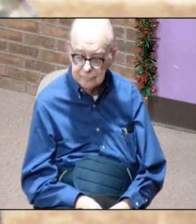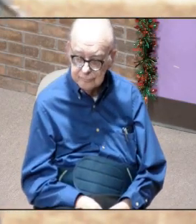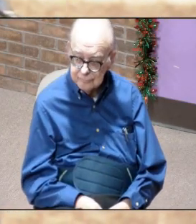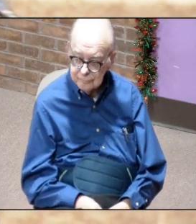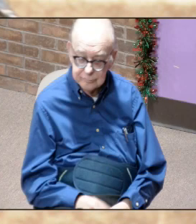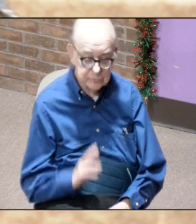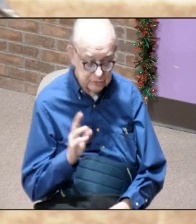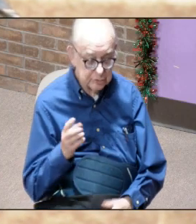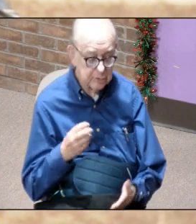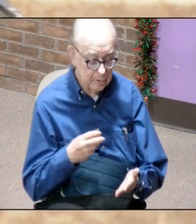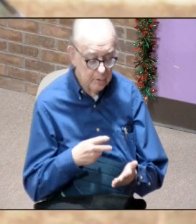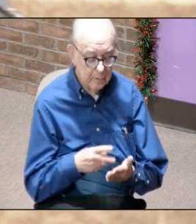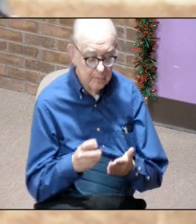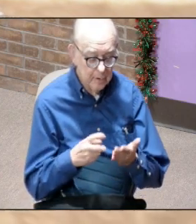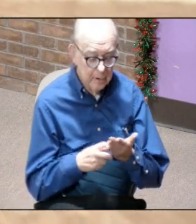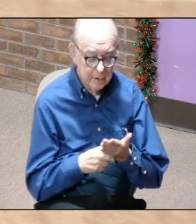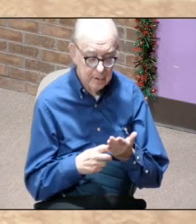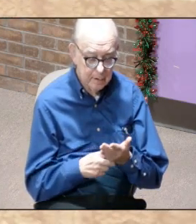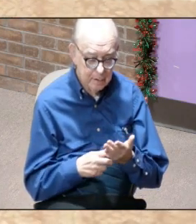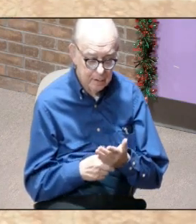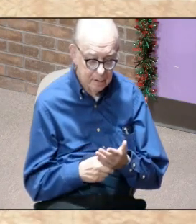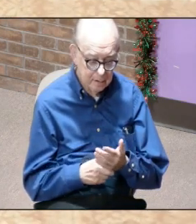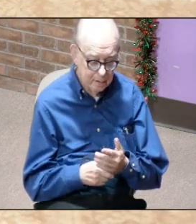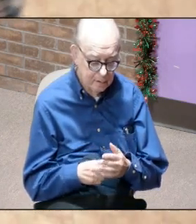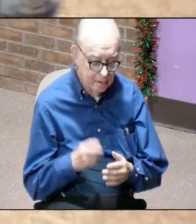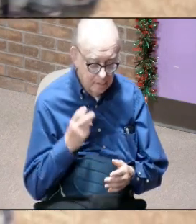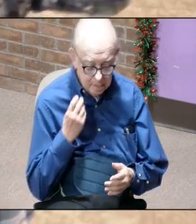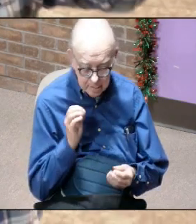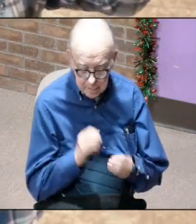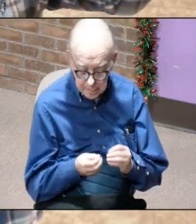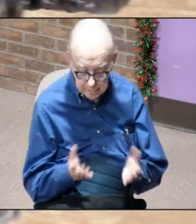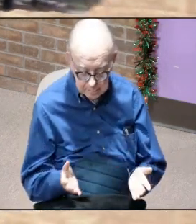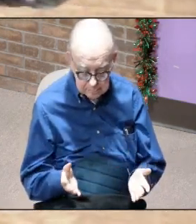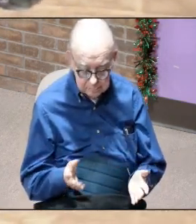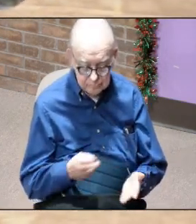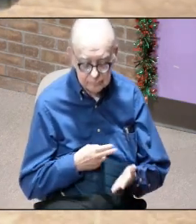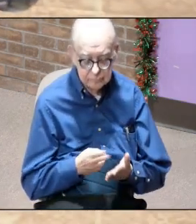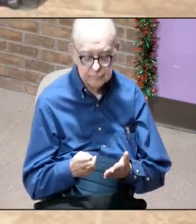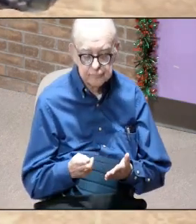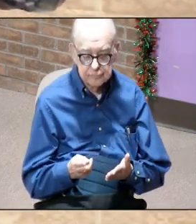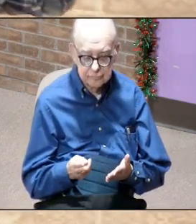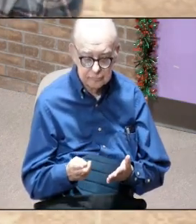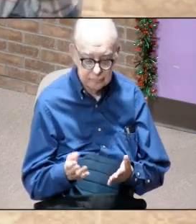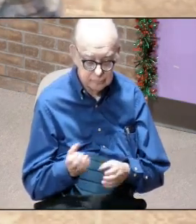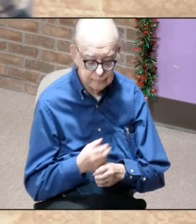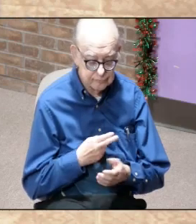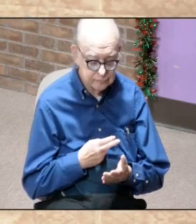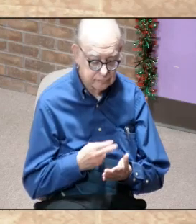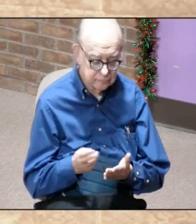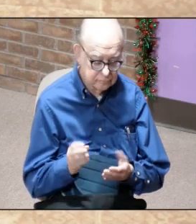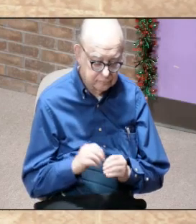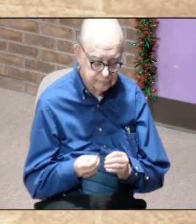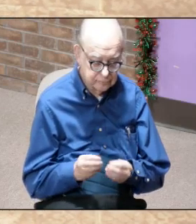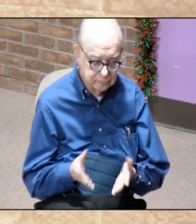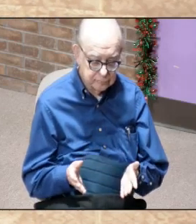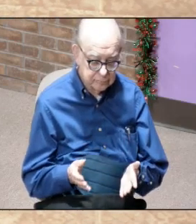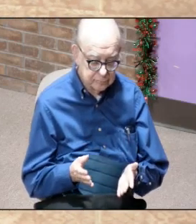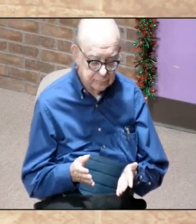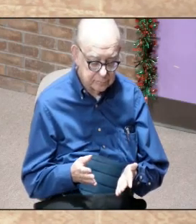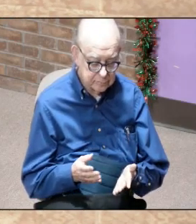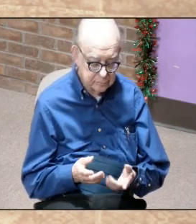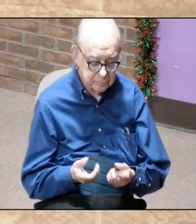You go buy a ticket. If I knew exactly what the numbers was, because honestly, if I got the numbers, I'm thinking this is coming from